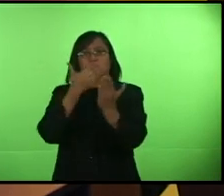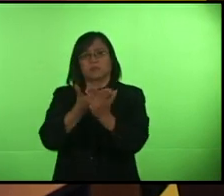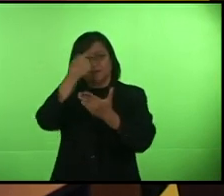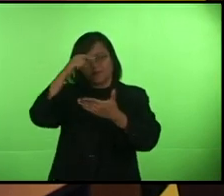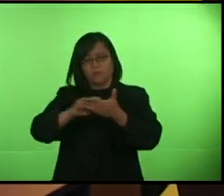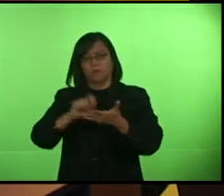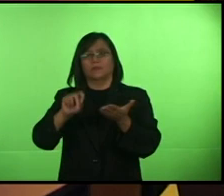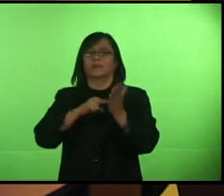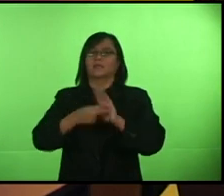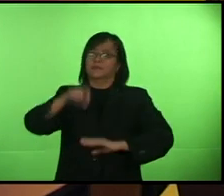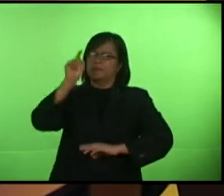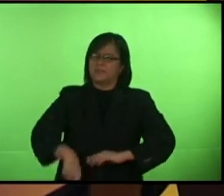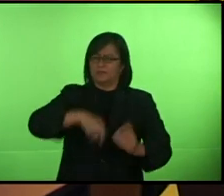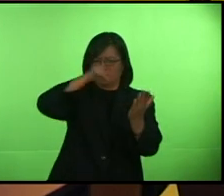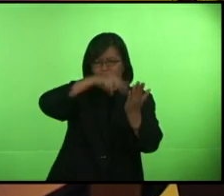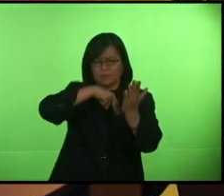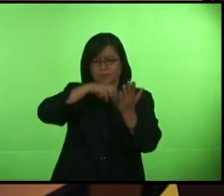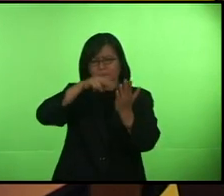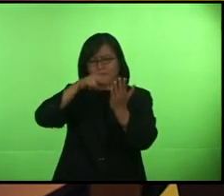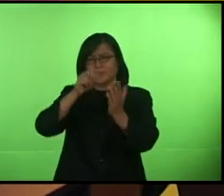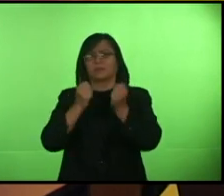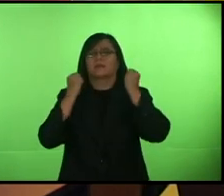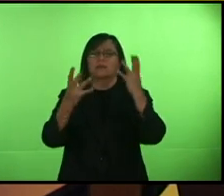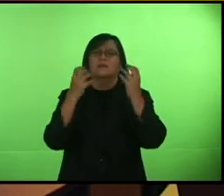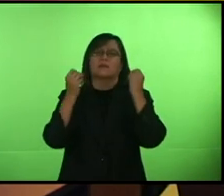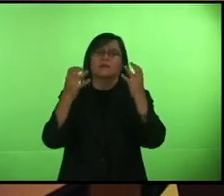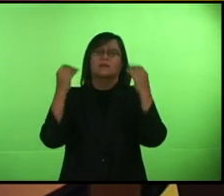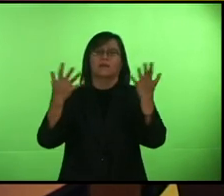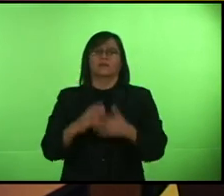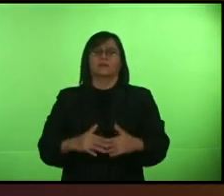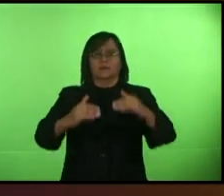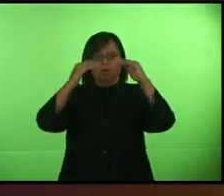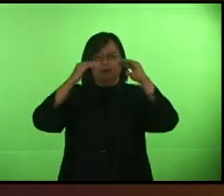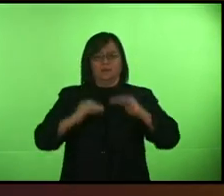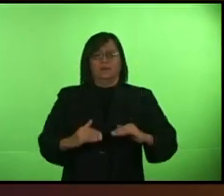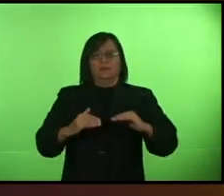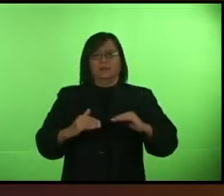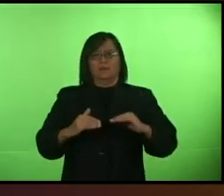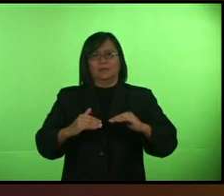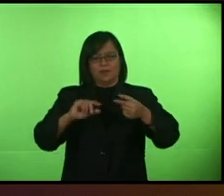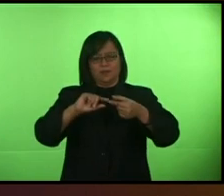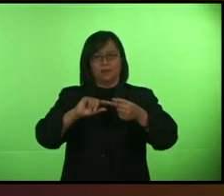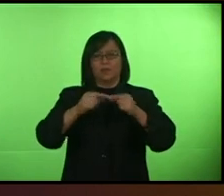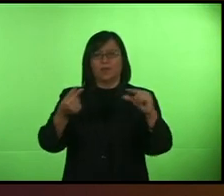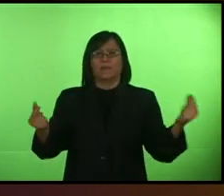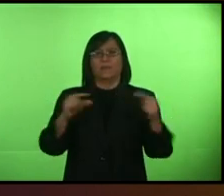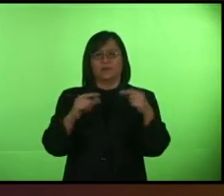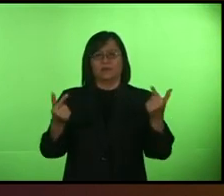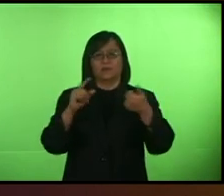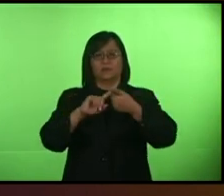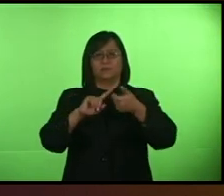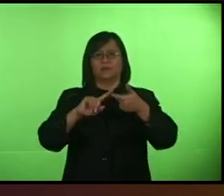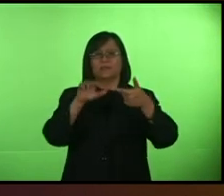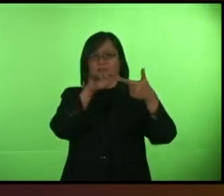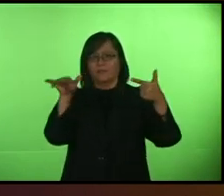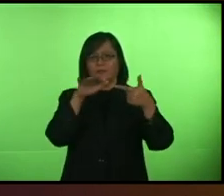start to read extensively. Next, grammar and spelling. For the first time